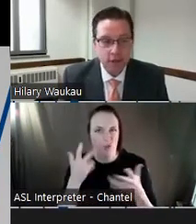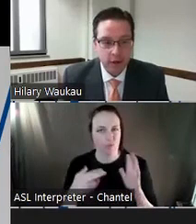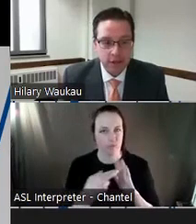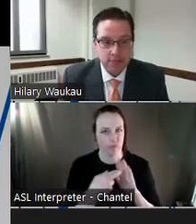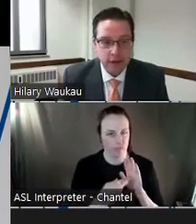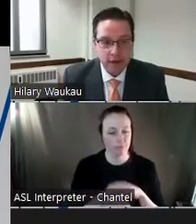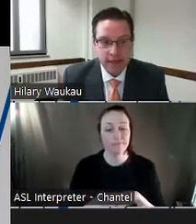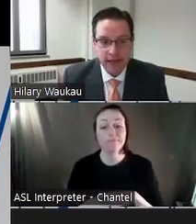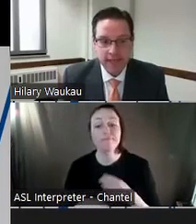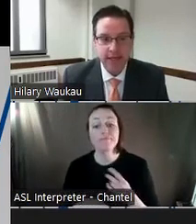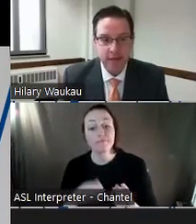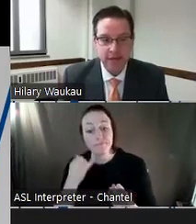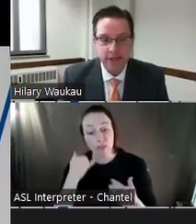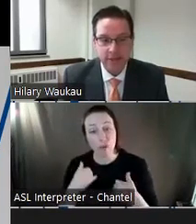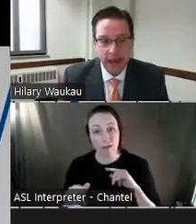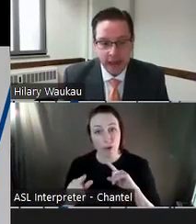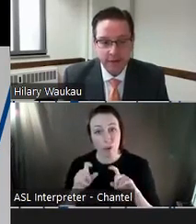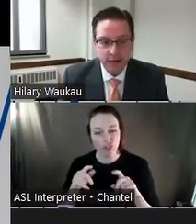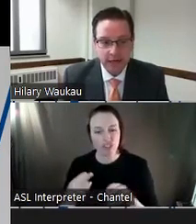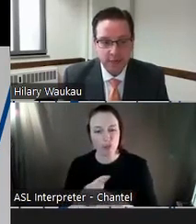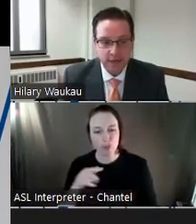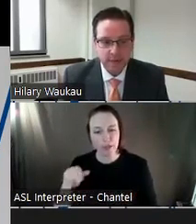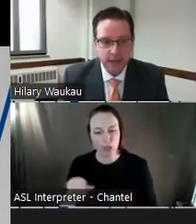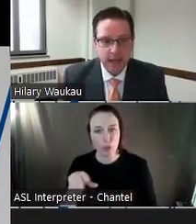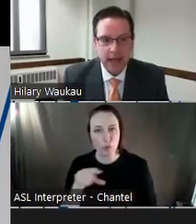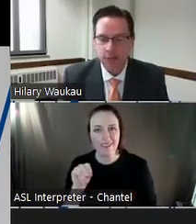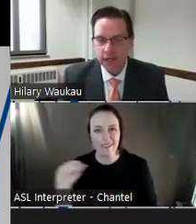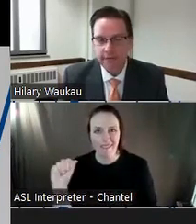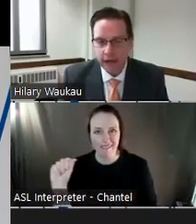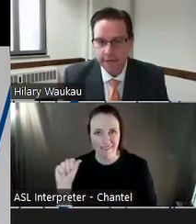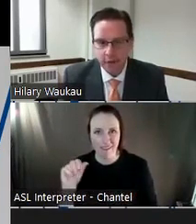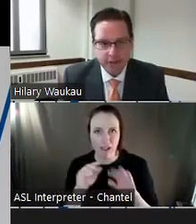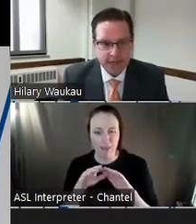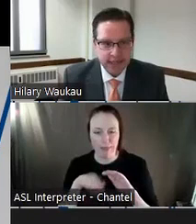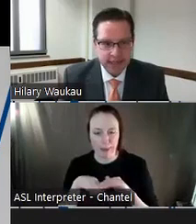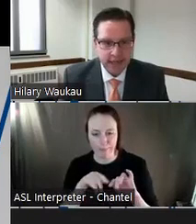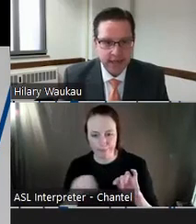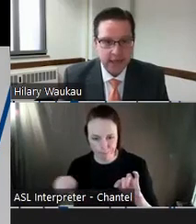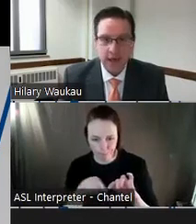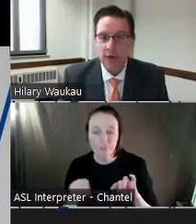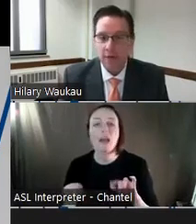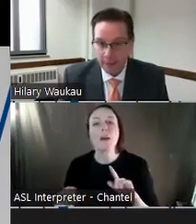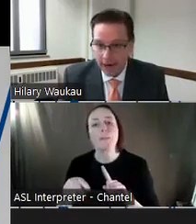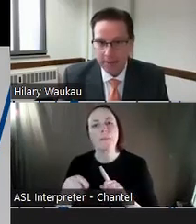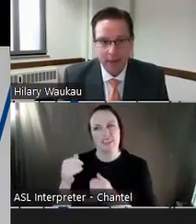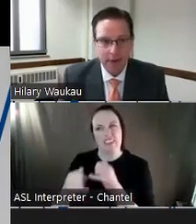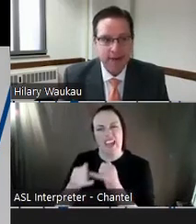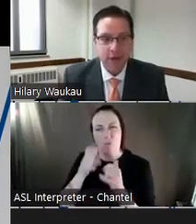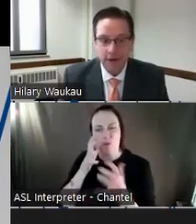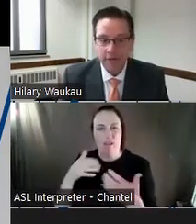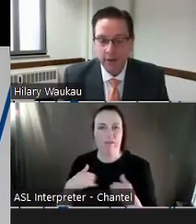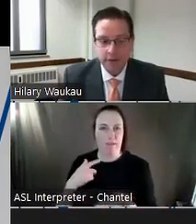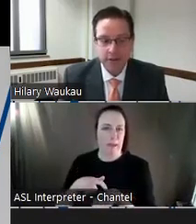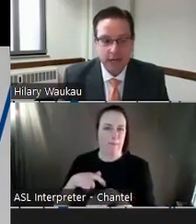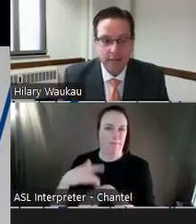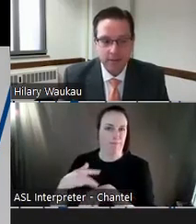use the question box to ask any questions that you may have during today's briefing, and we'll leave time for questions at the end. We may not be able to answer